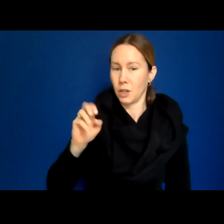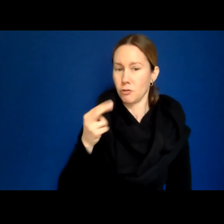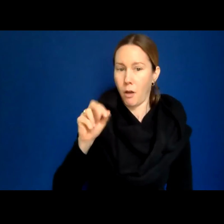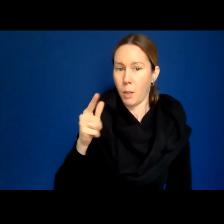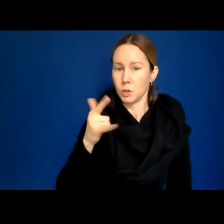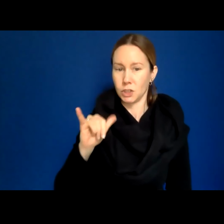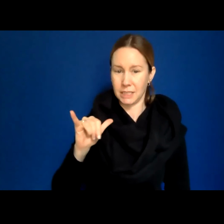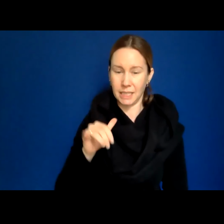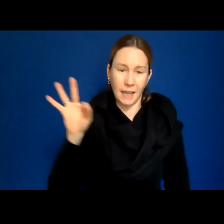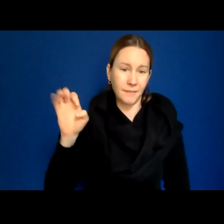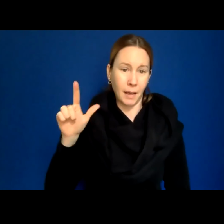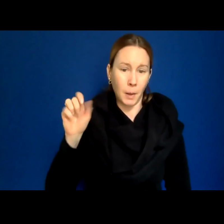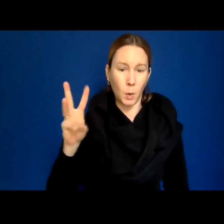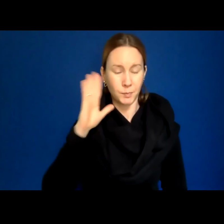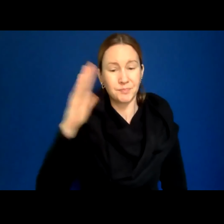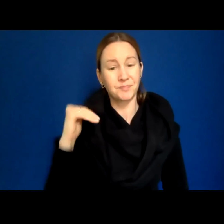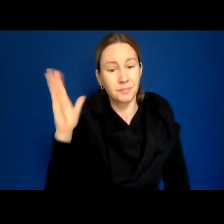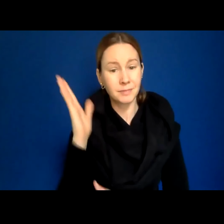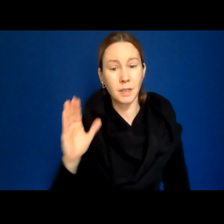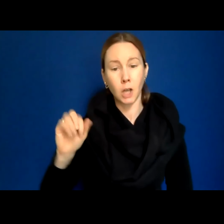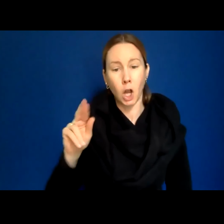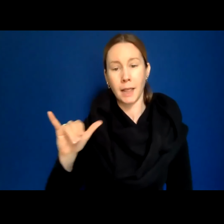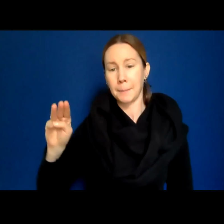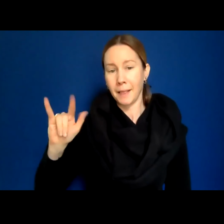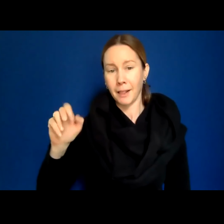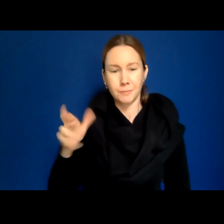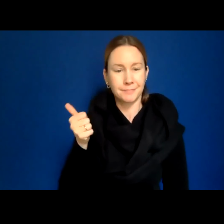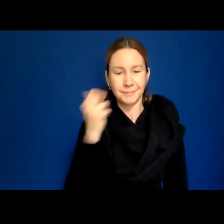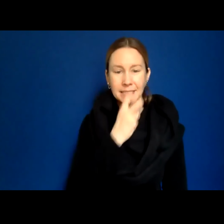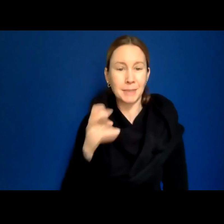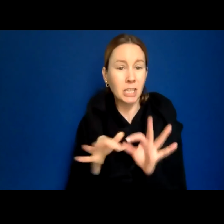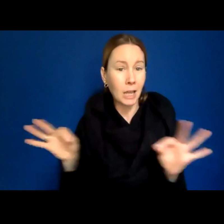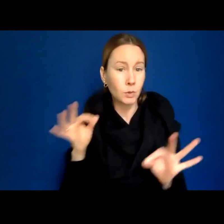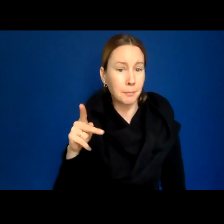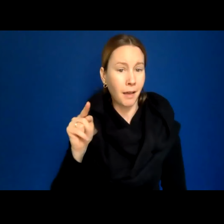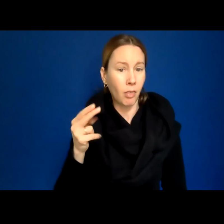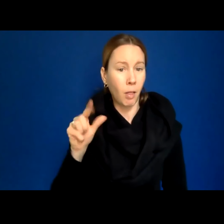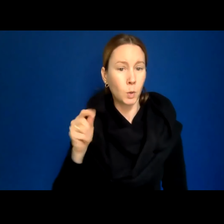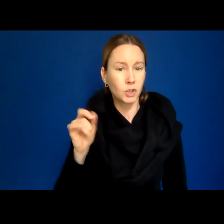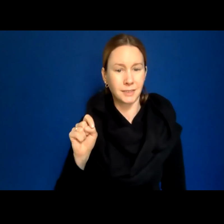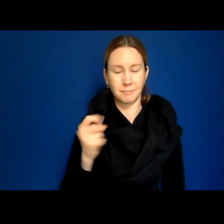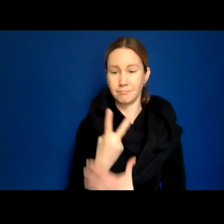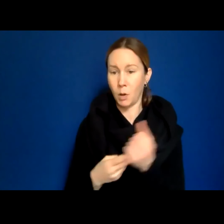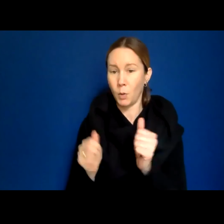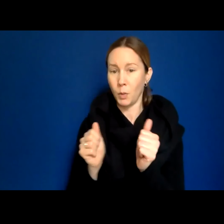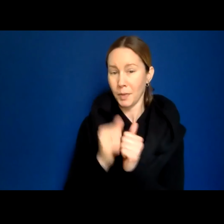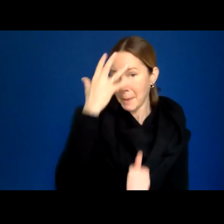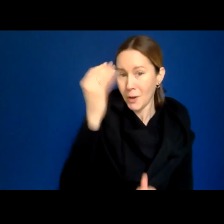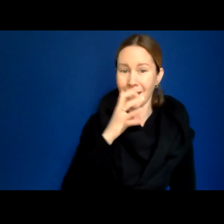by Carly Miller, a speech language pathologist. Both are with the Memory and Aging Center. Thank you.